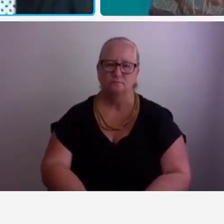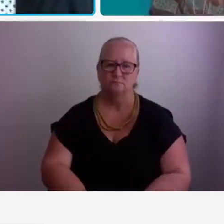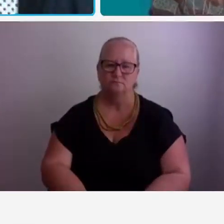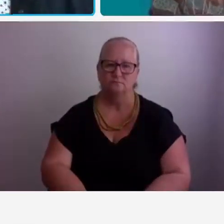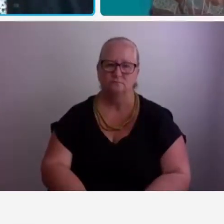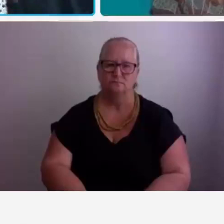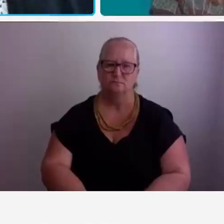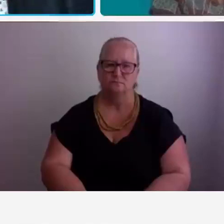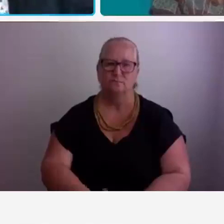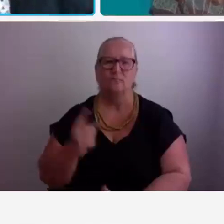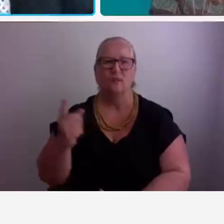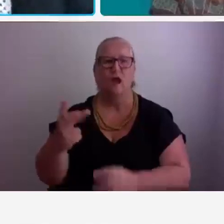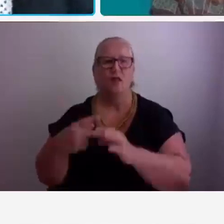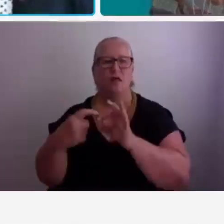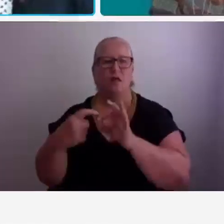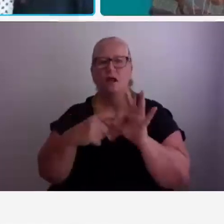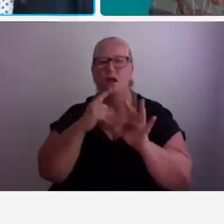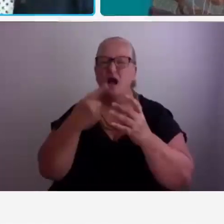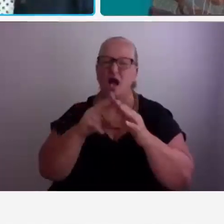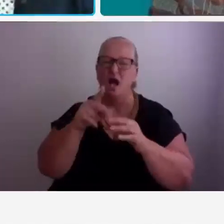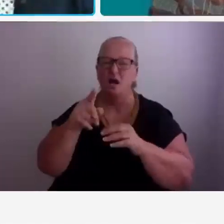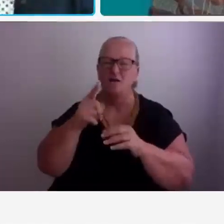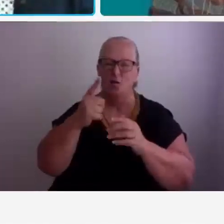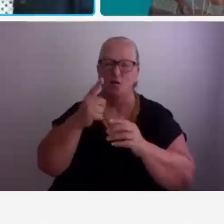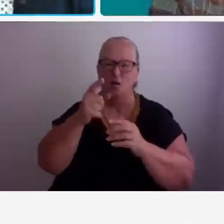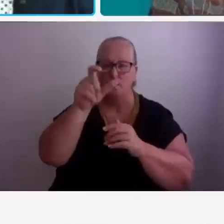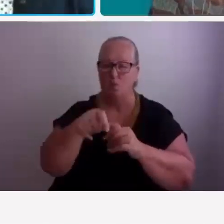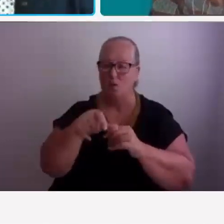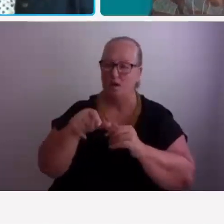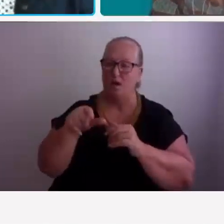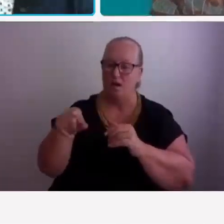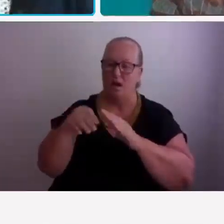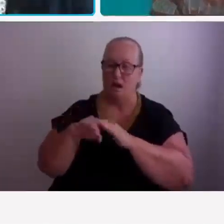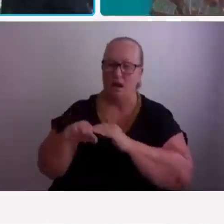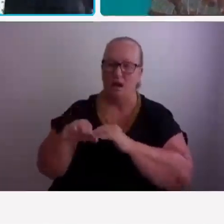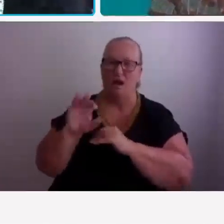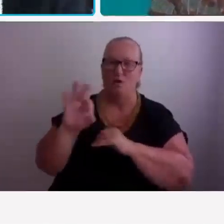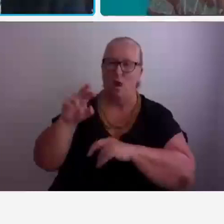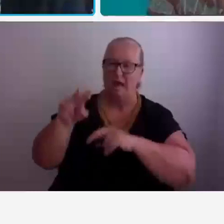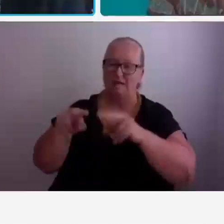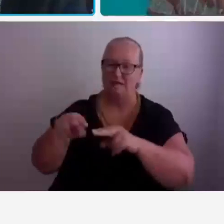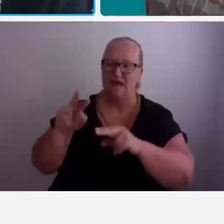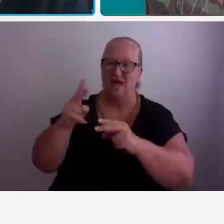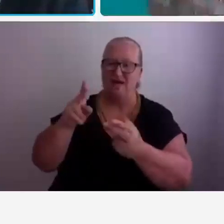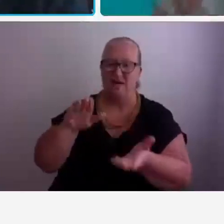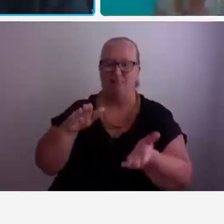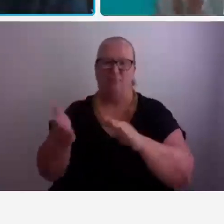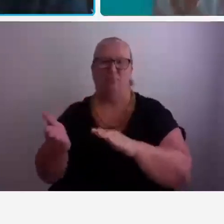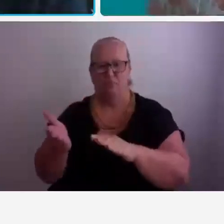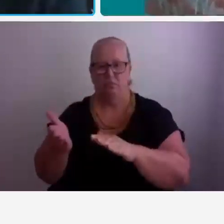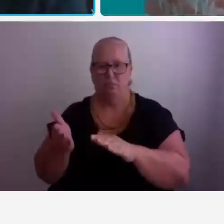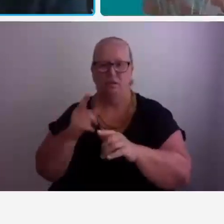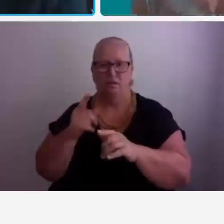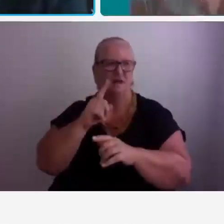Tracy noted that if a resident is admitted and has not been initially assessed and then dies, for example, 5 days after admission,